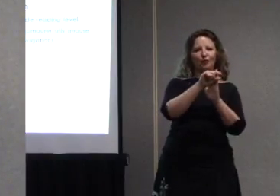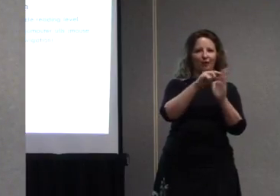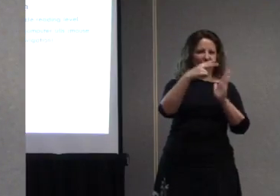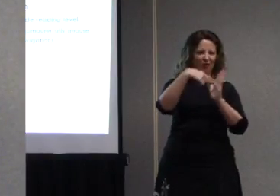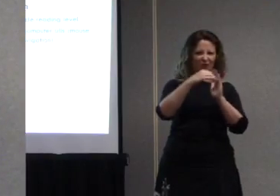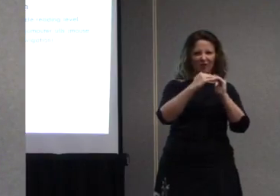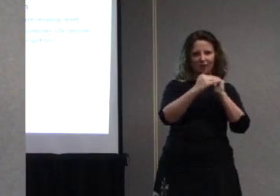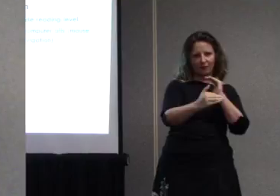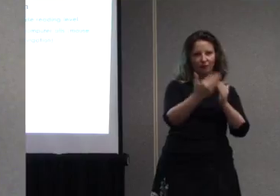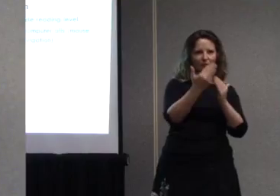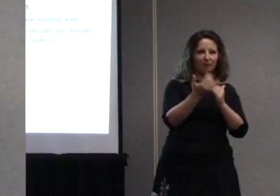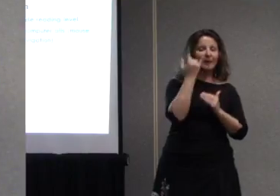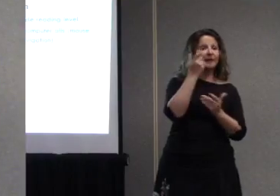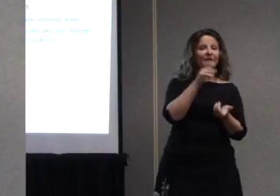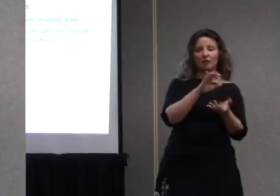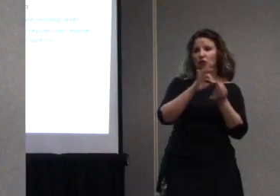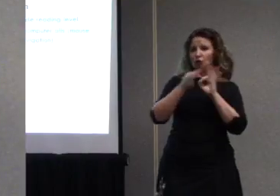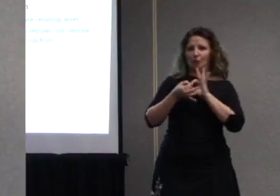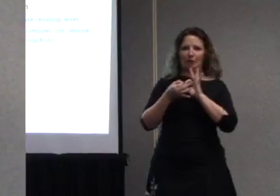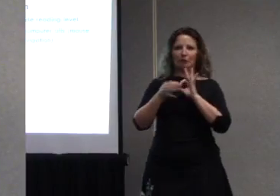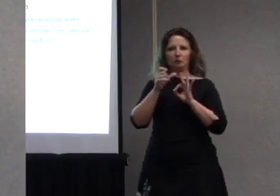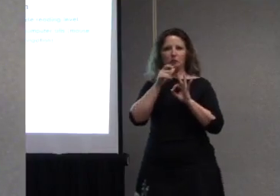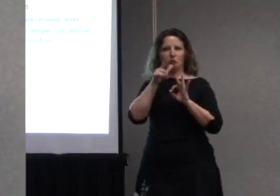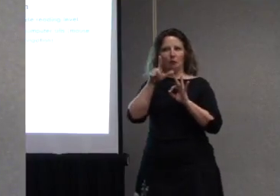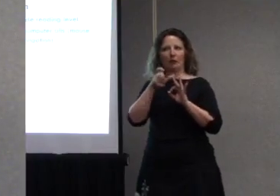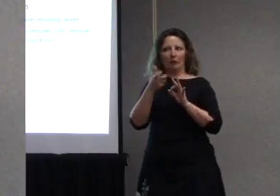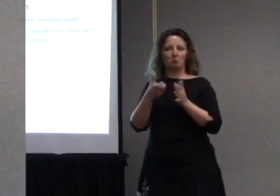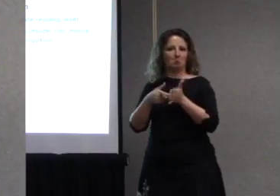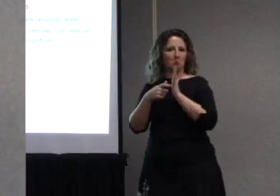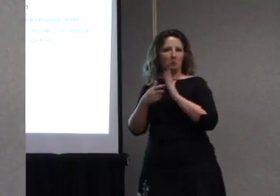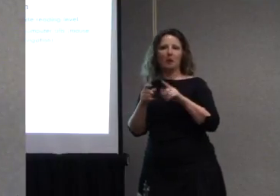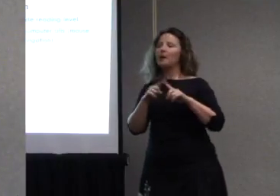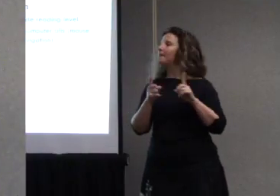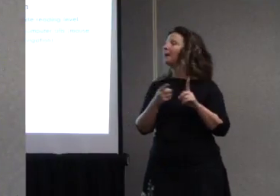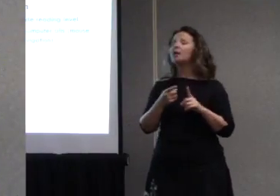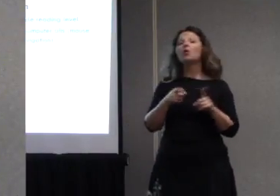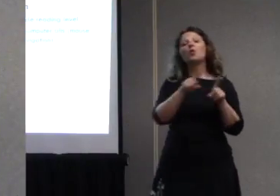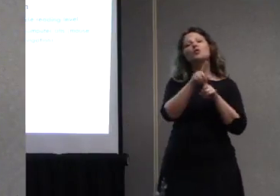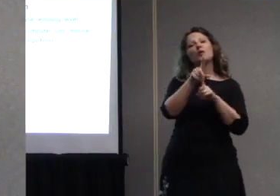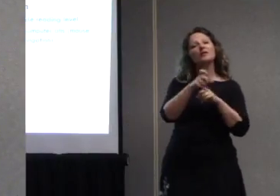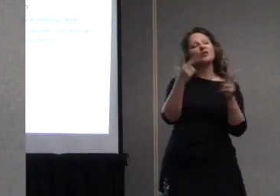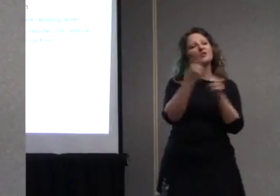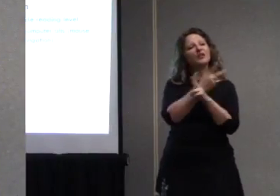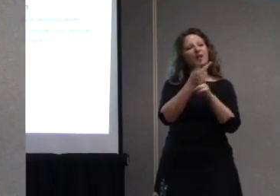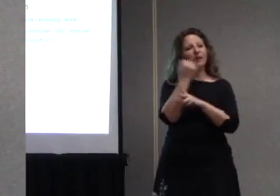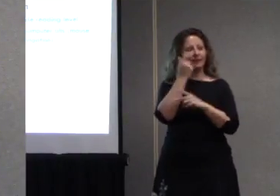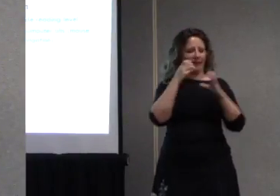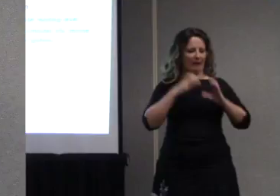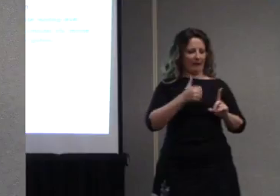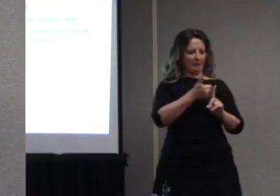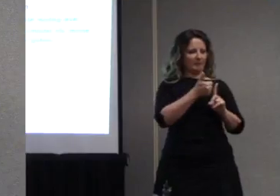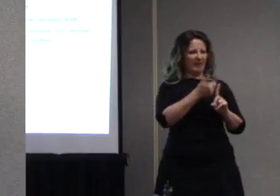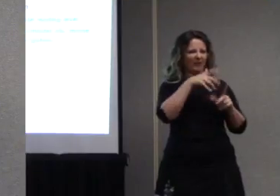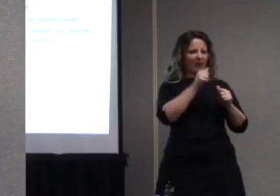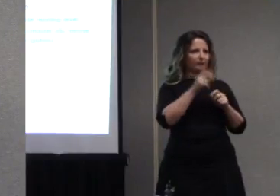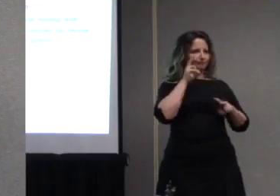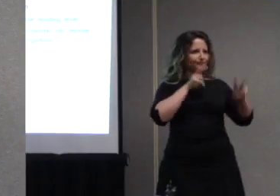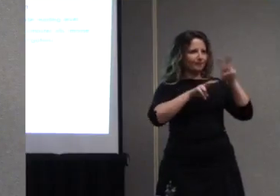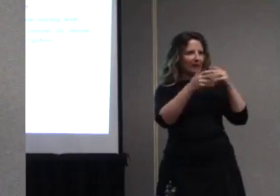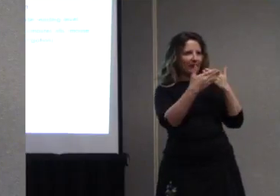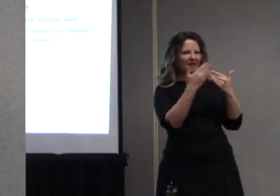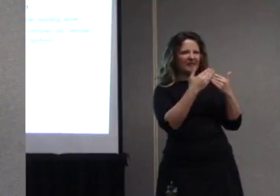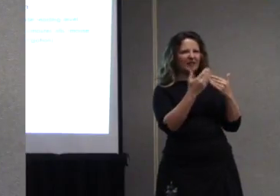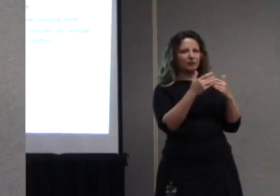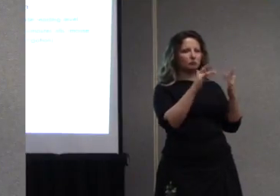that removes some of that. You also need to consider the digital divide and how well the client that you're seeing knows how to use and operate a